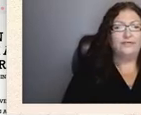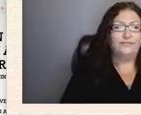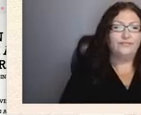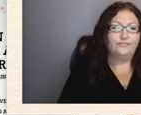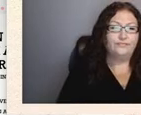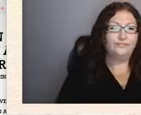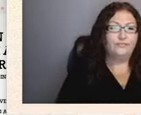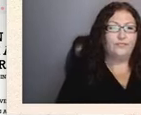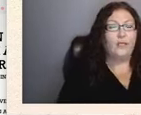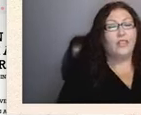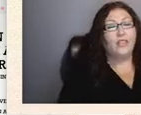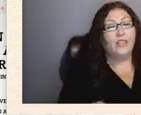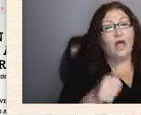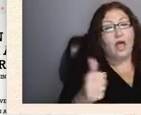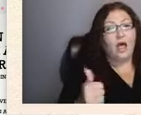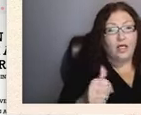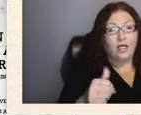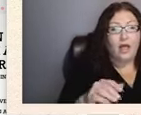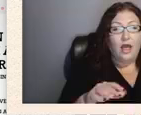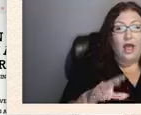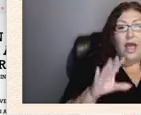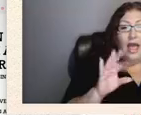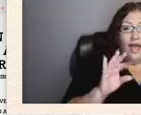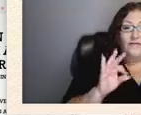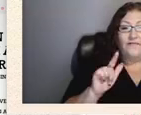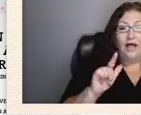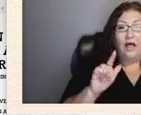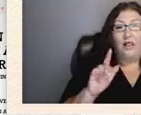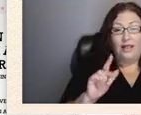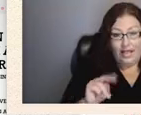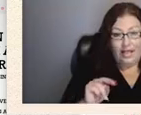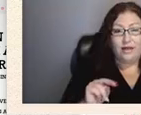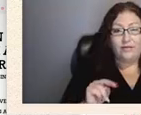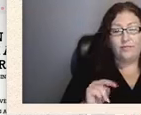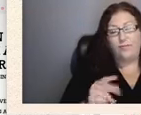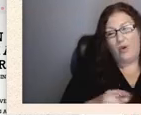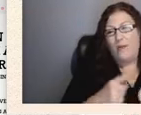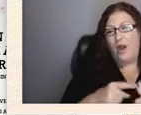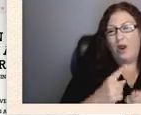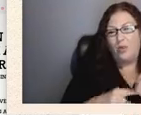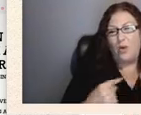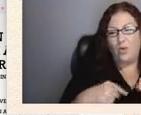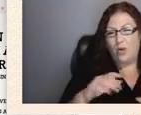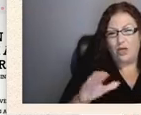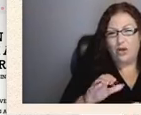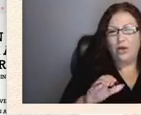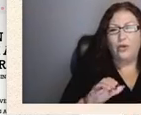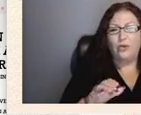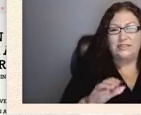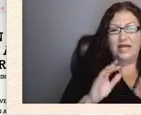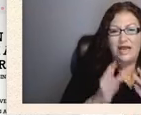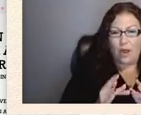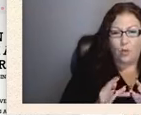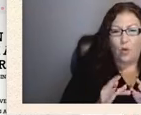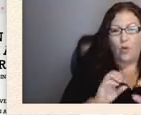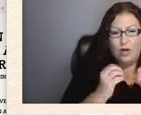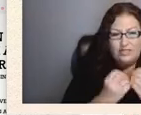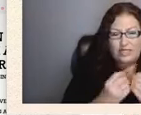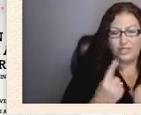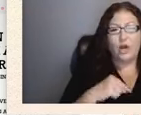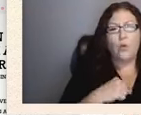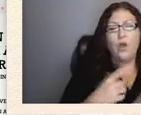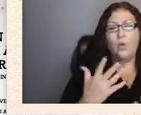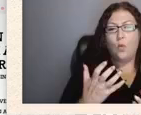The FFLN, primarily what we are is a networking organization, and what we want to do is to